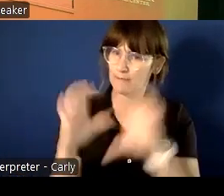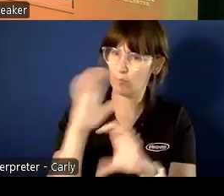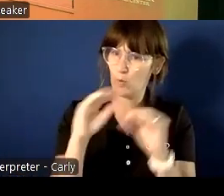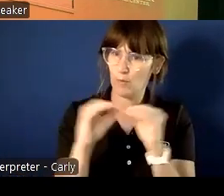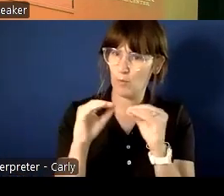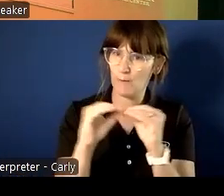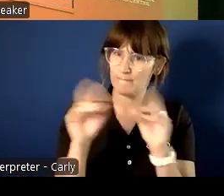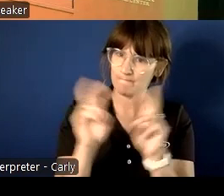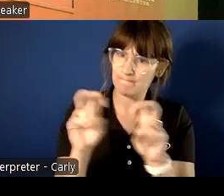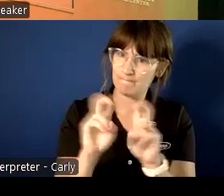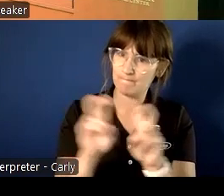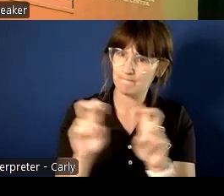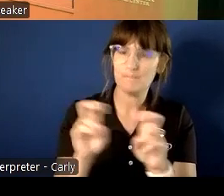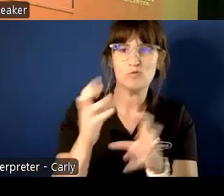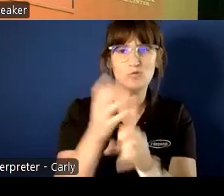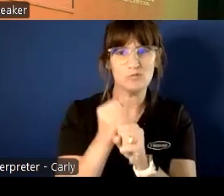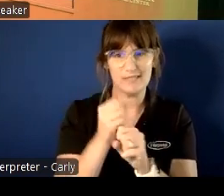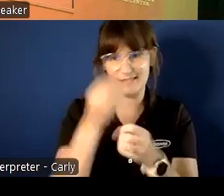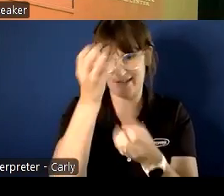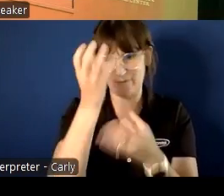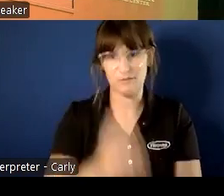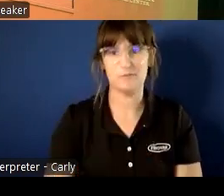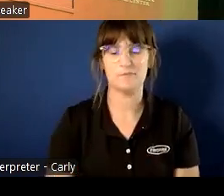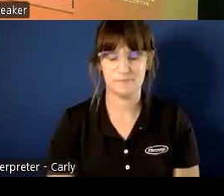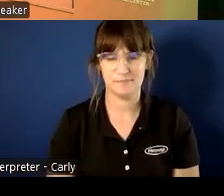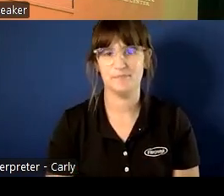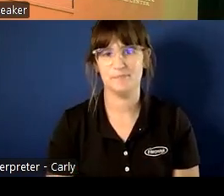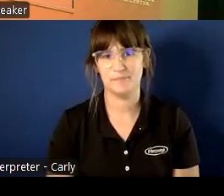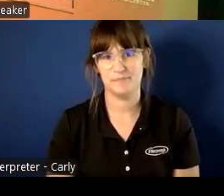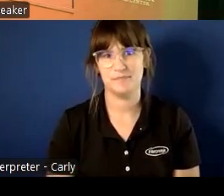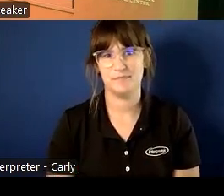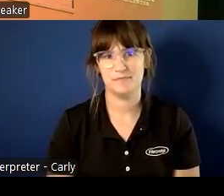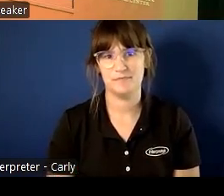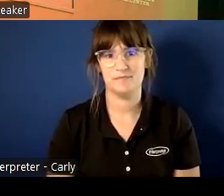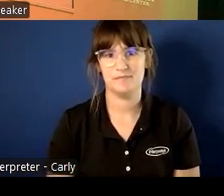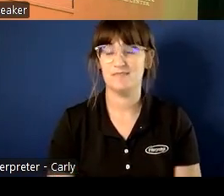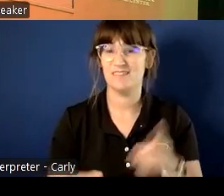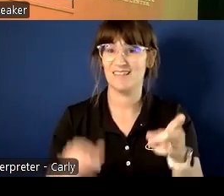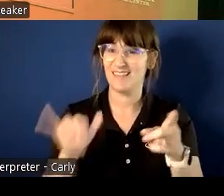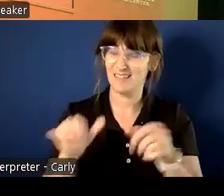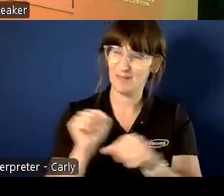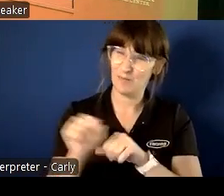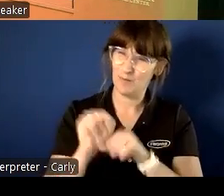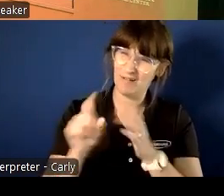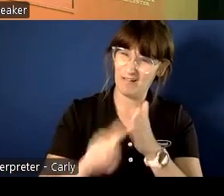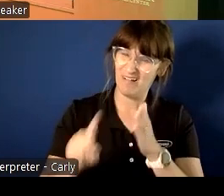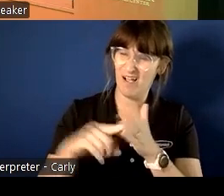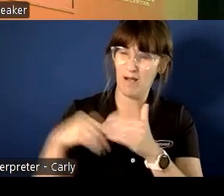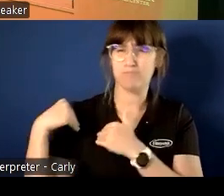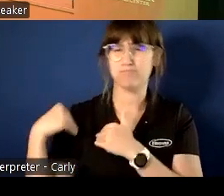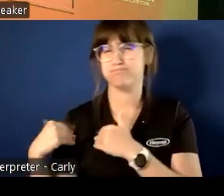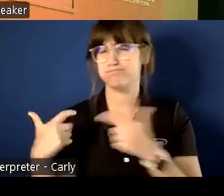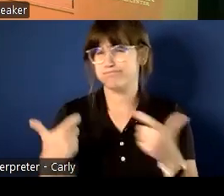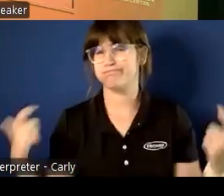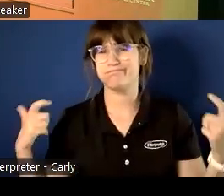kind of try to get at that. So this was a gargantuan effort that it has not